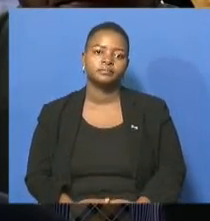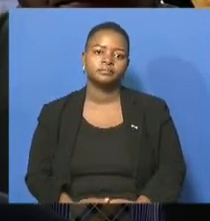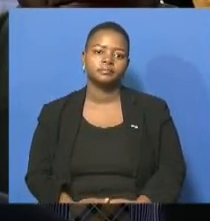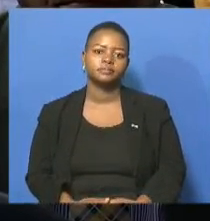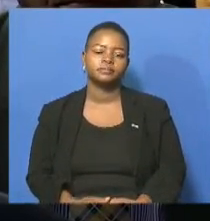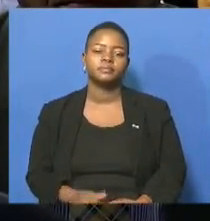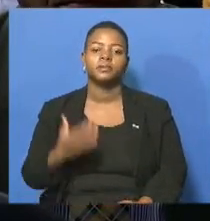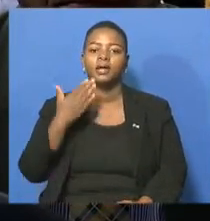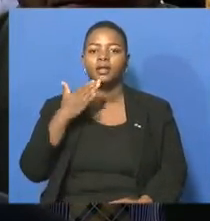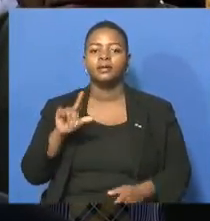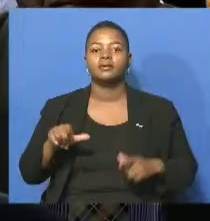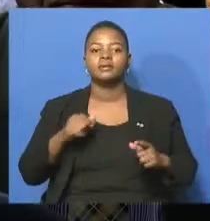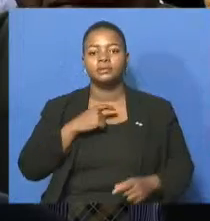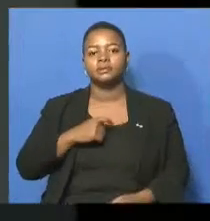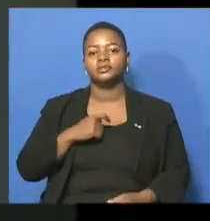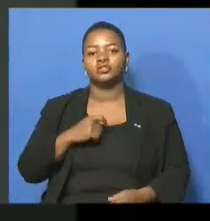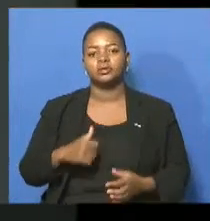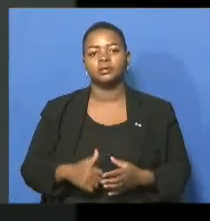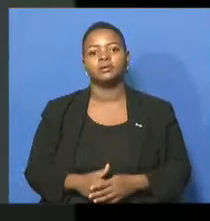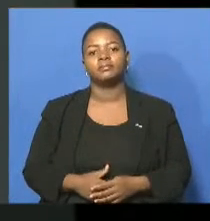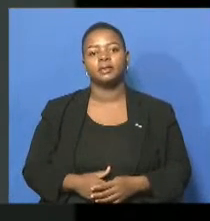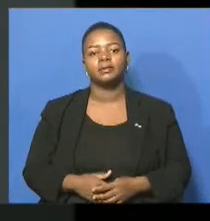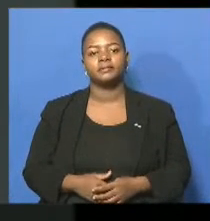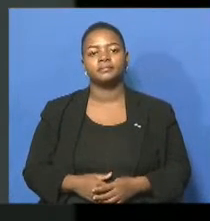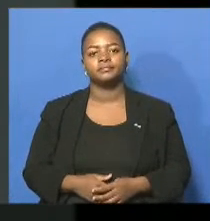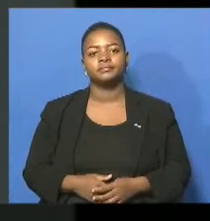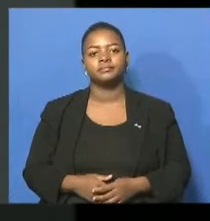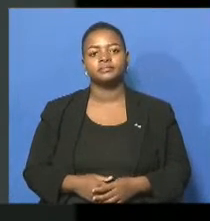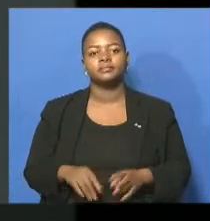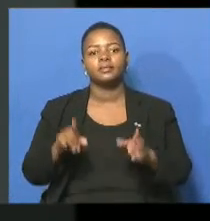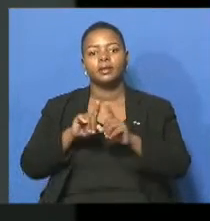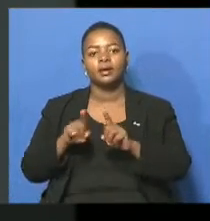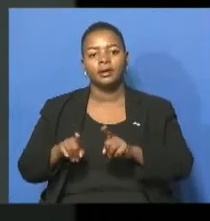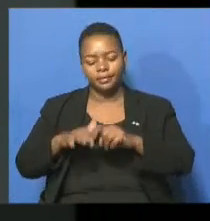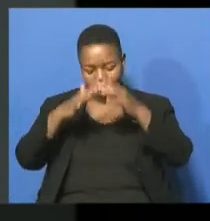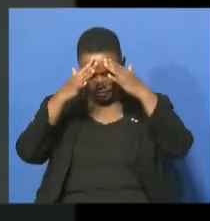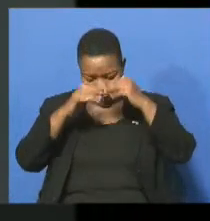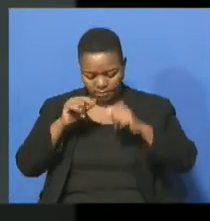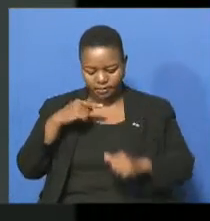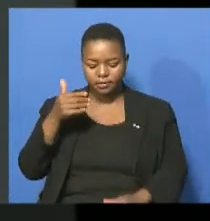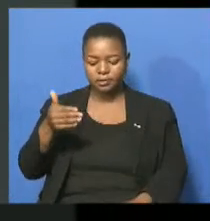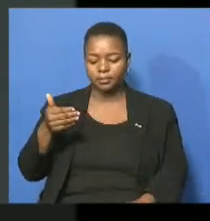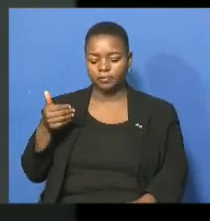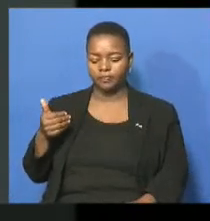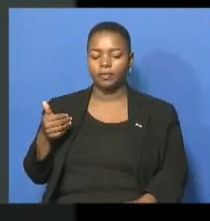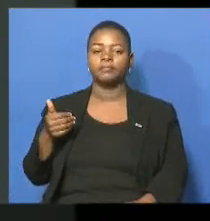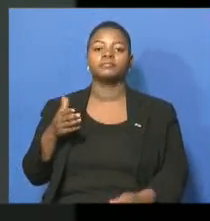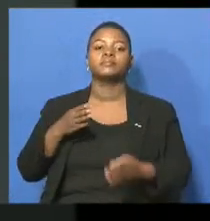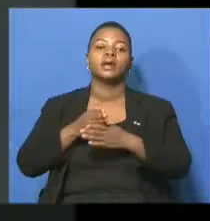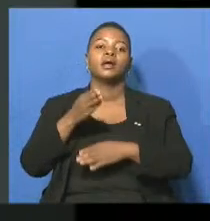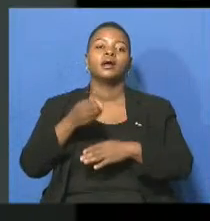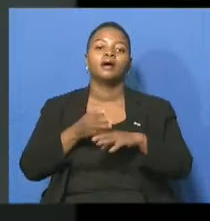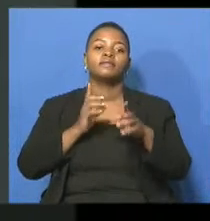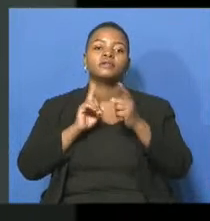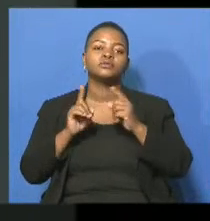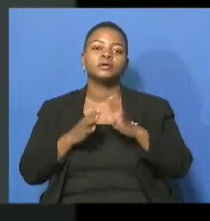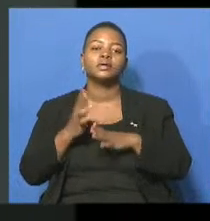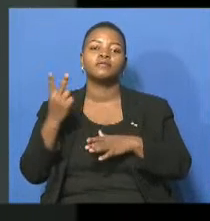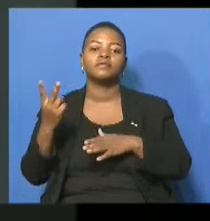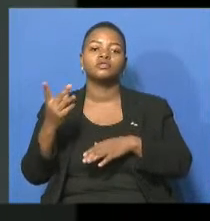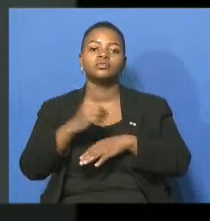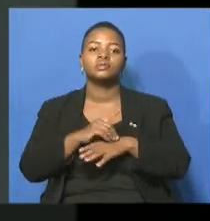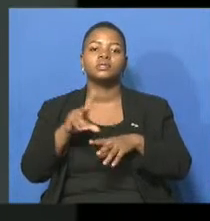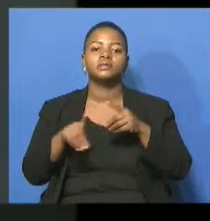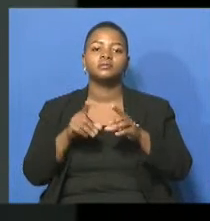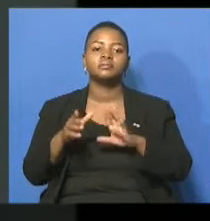So thank you, ladies and gentlemen. And like the president said, after talking for 2 days,